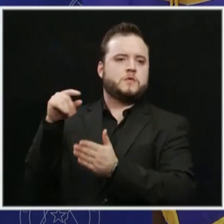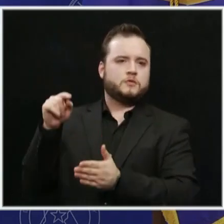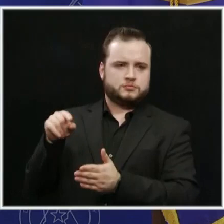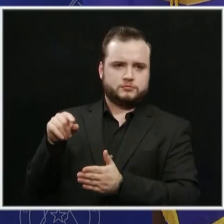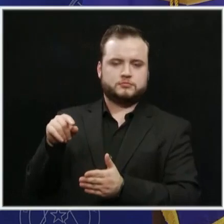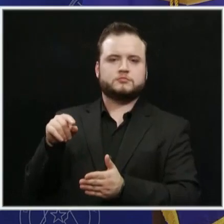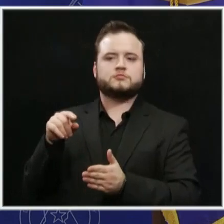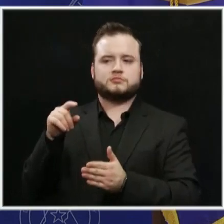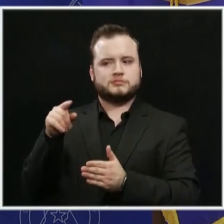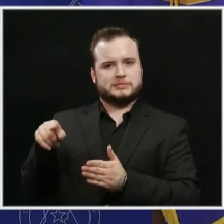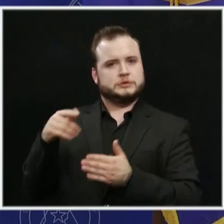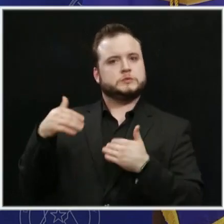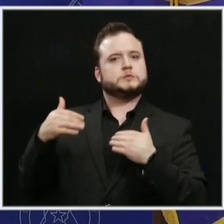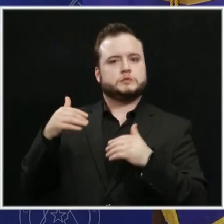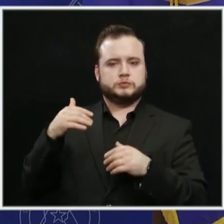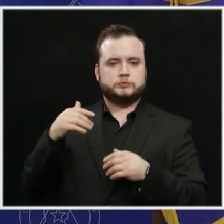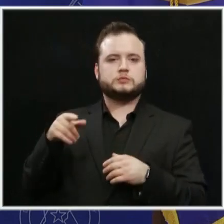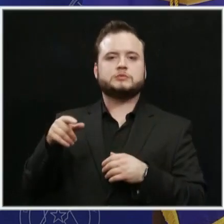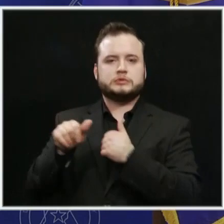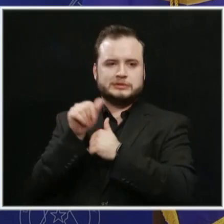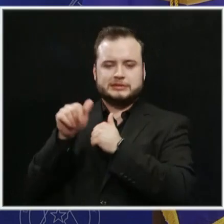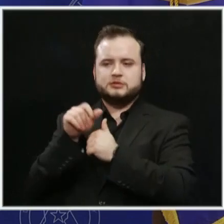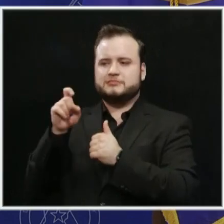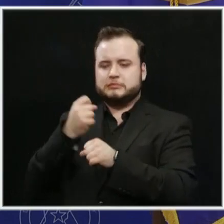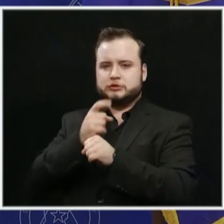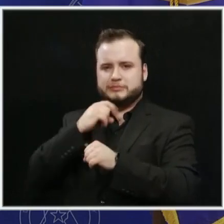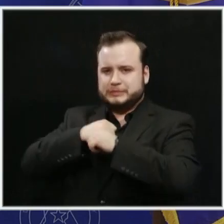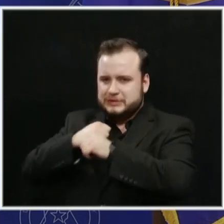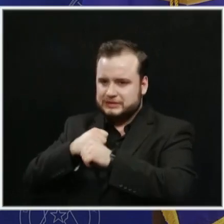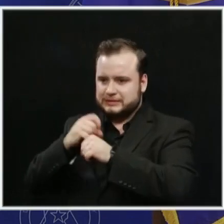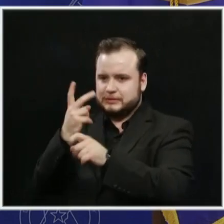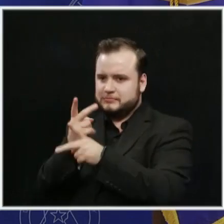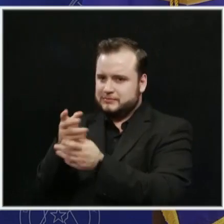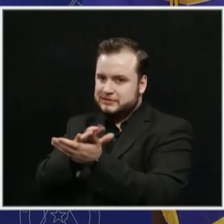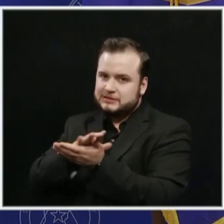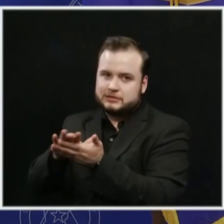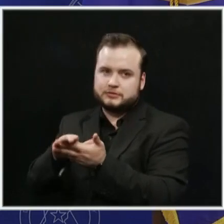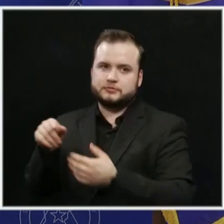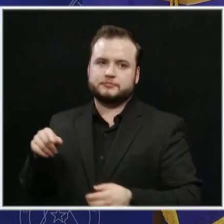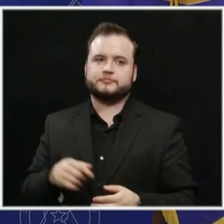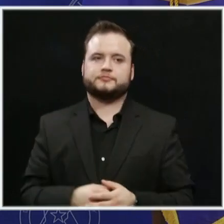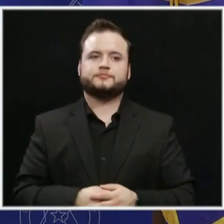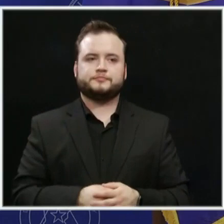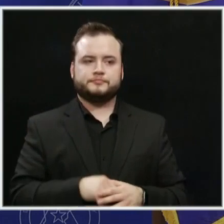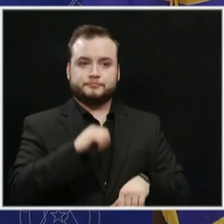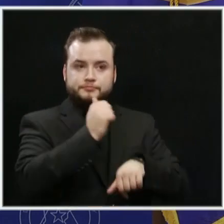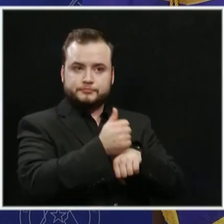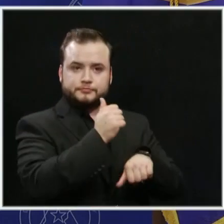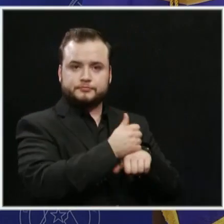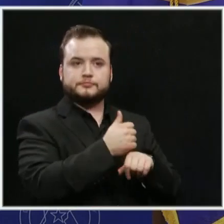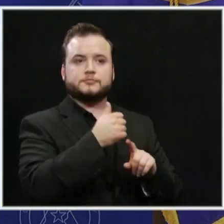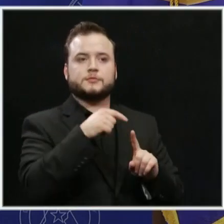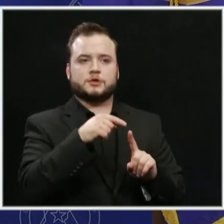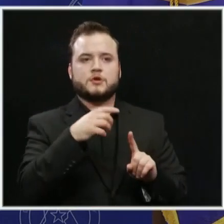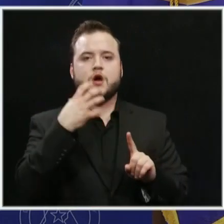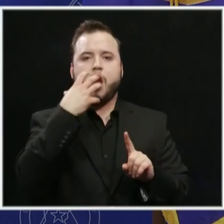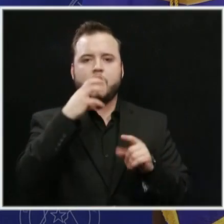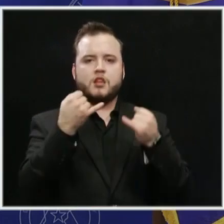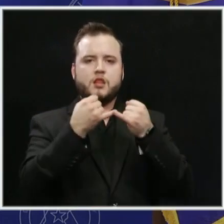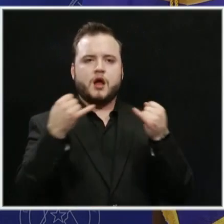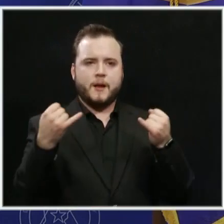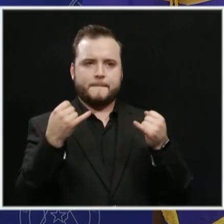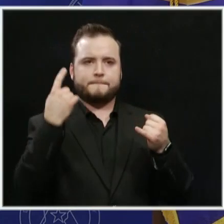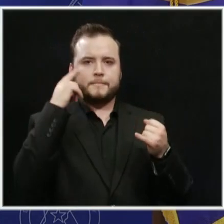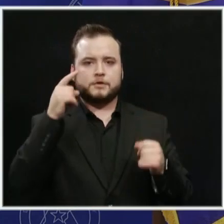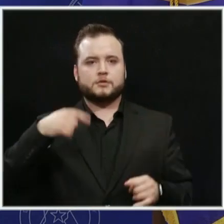but the other residents of that facility. So to that degree, we have a hotline being launched next week to help coordinate hospital discharges to